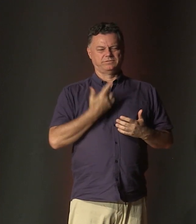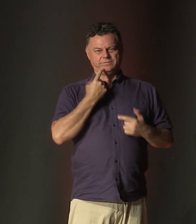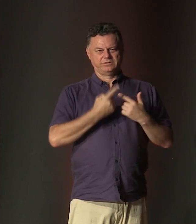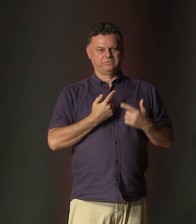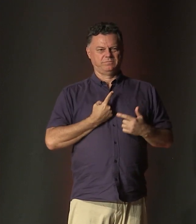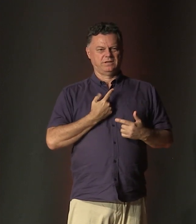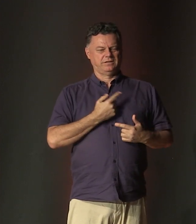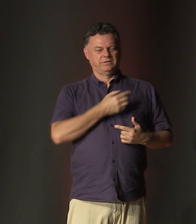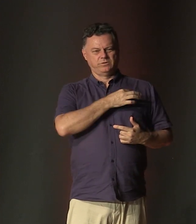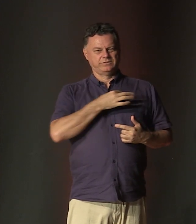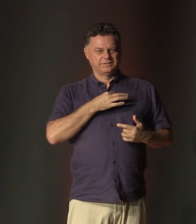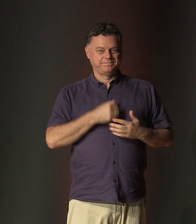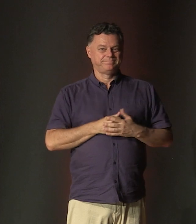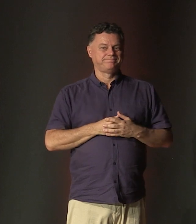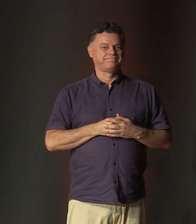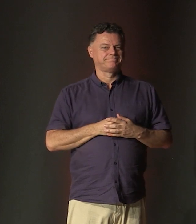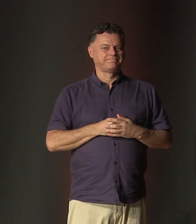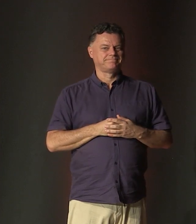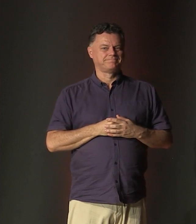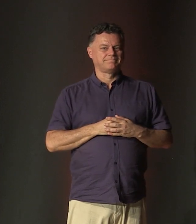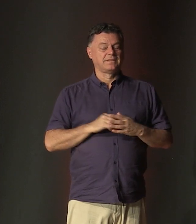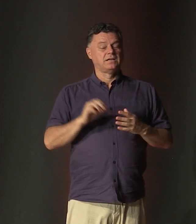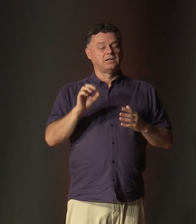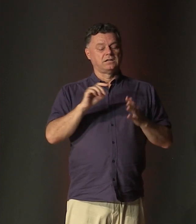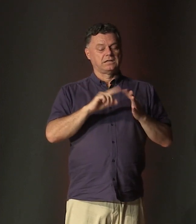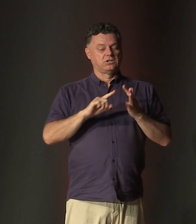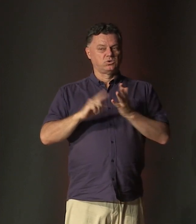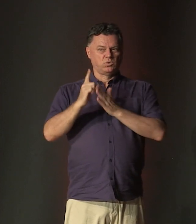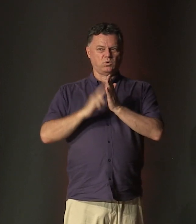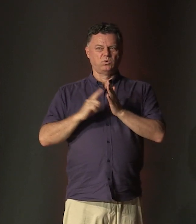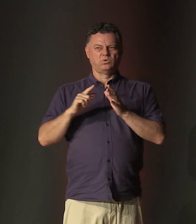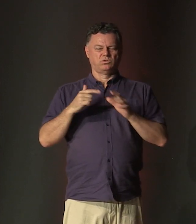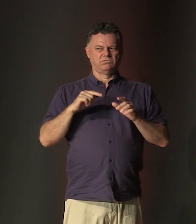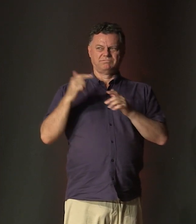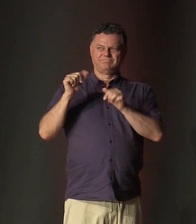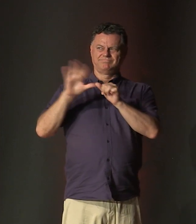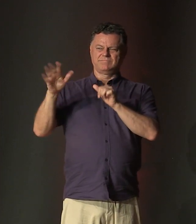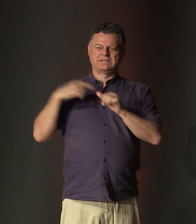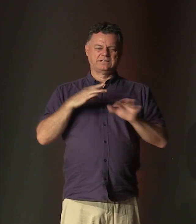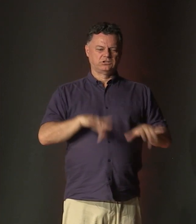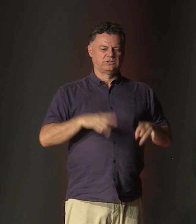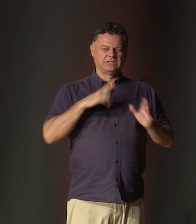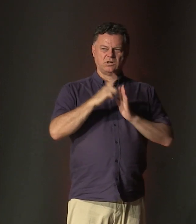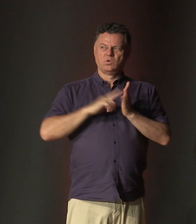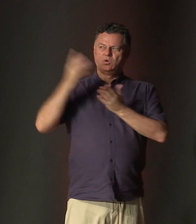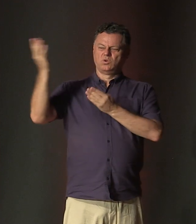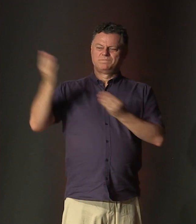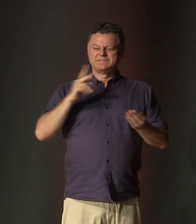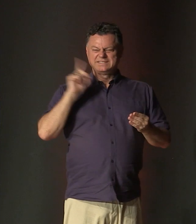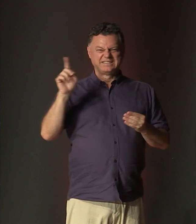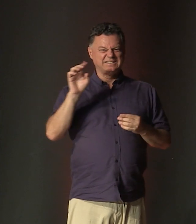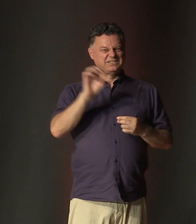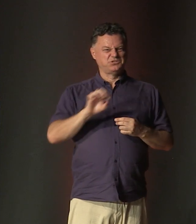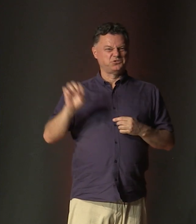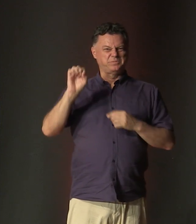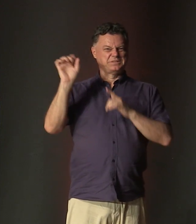Australia is to transplant those laws here. What we need is a little bit of that European snow on